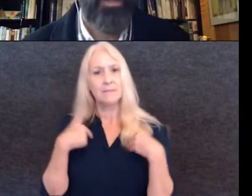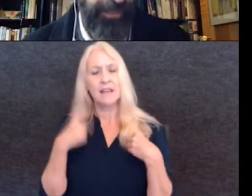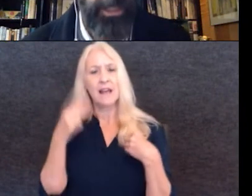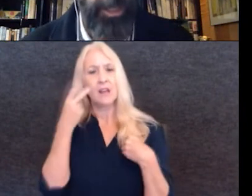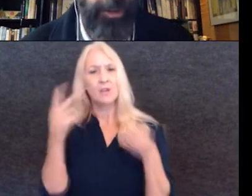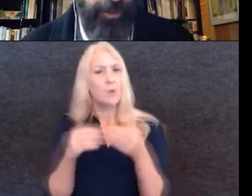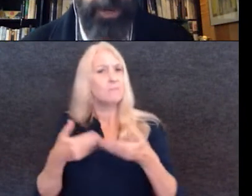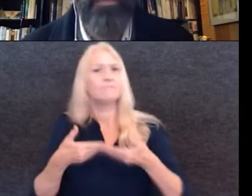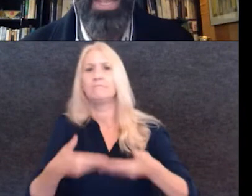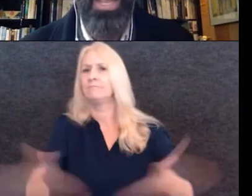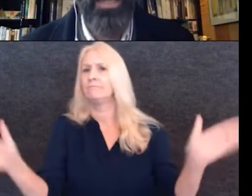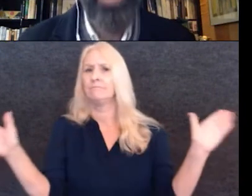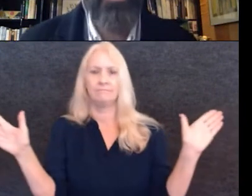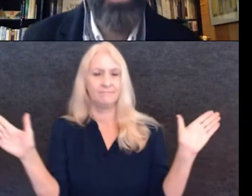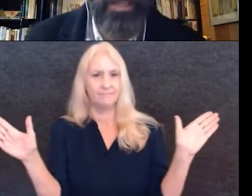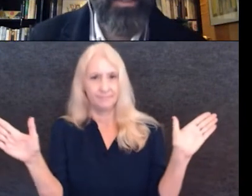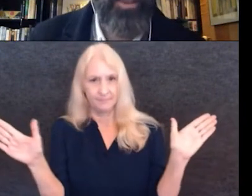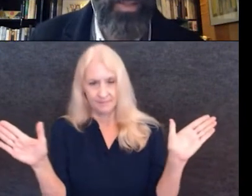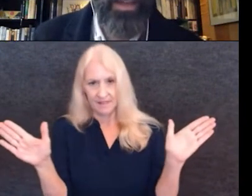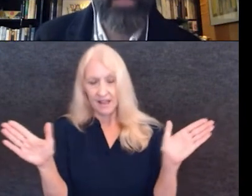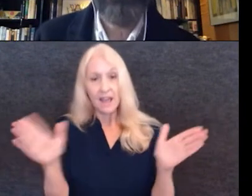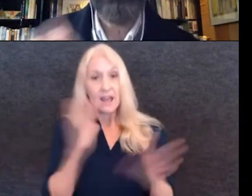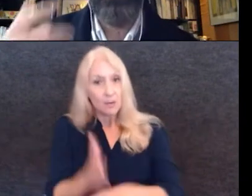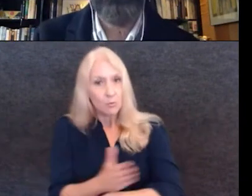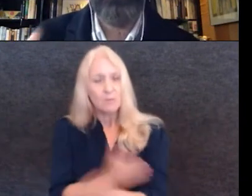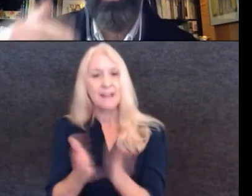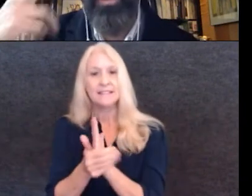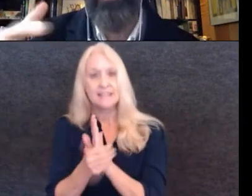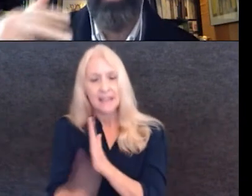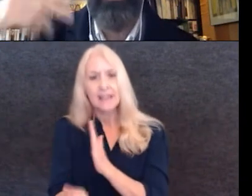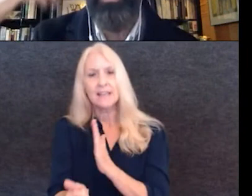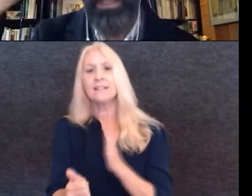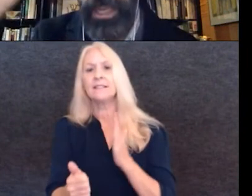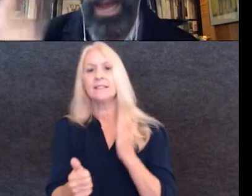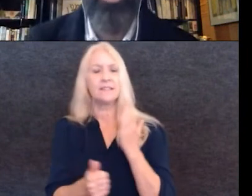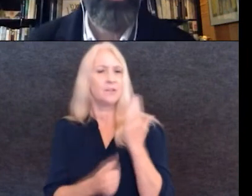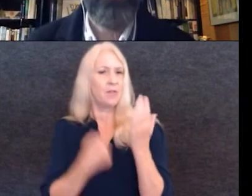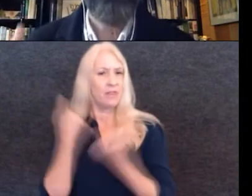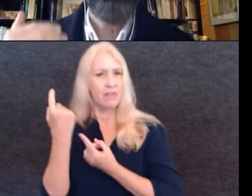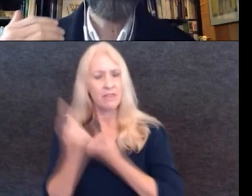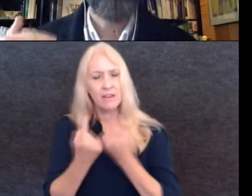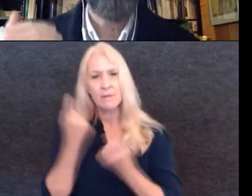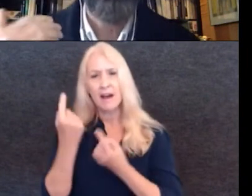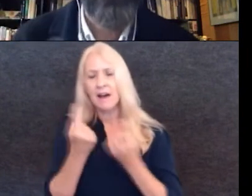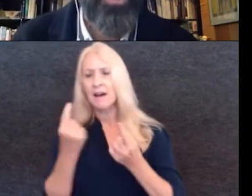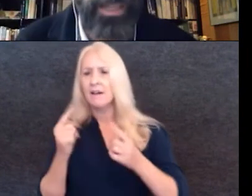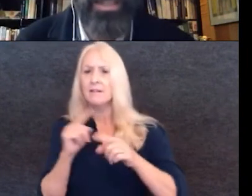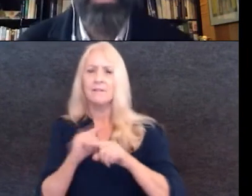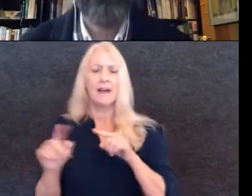more multidisciplinary way. And it gave me skills around that. It gave me skills to sort of think from that very anthropological lens,